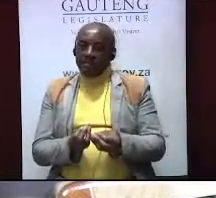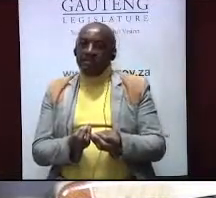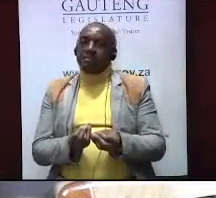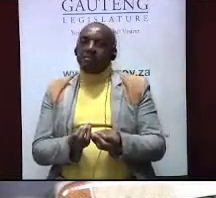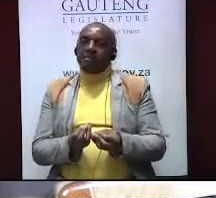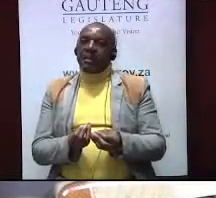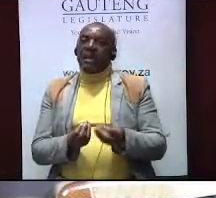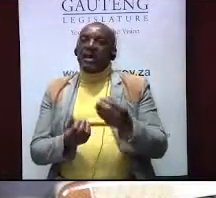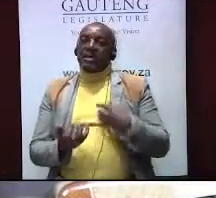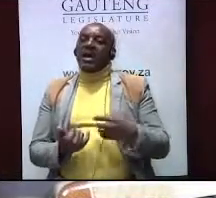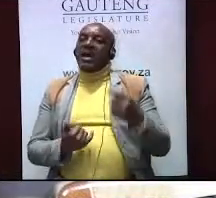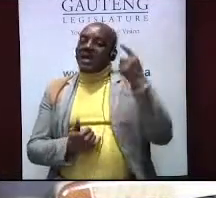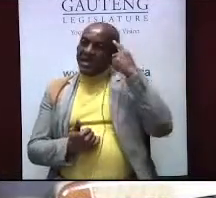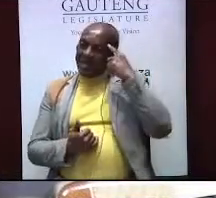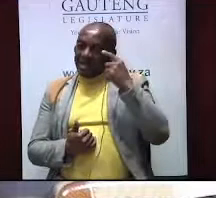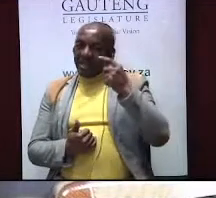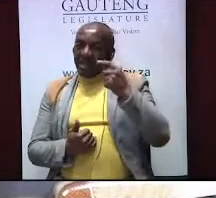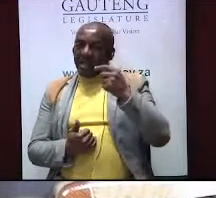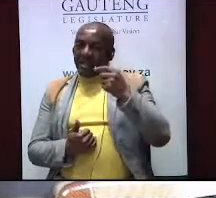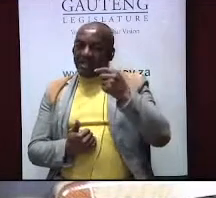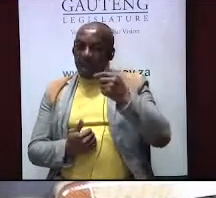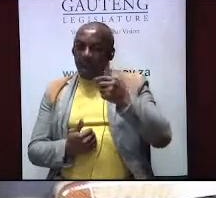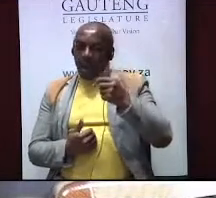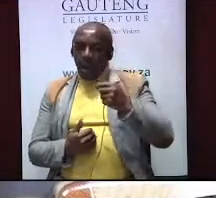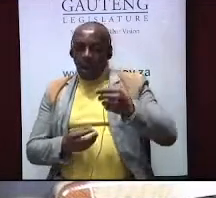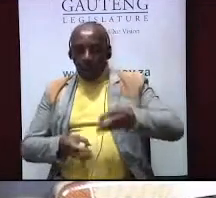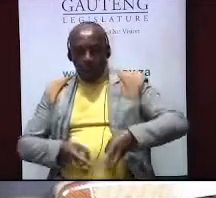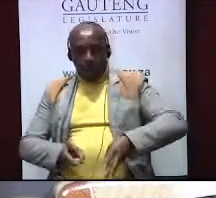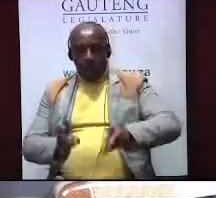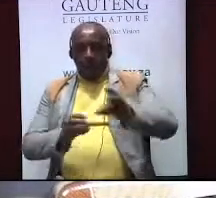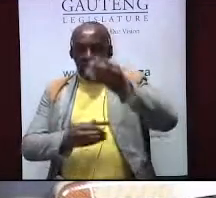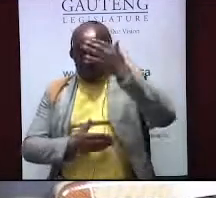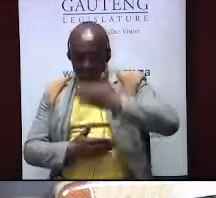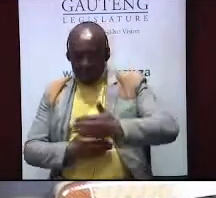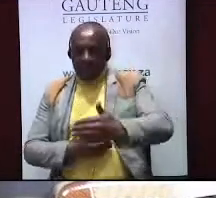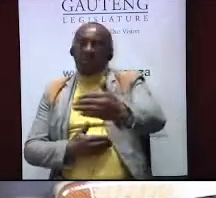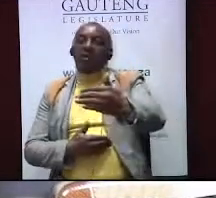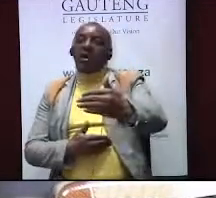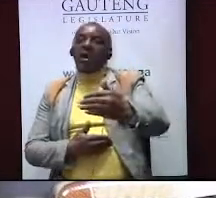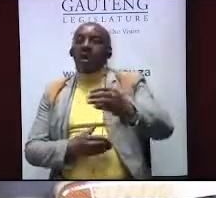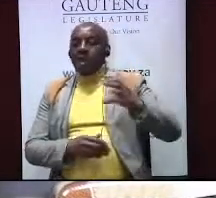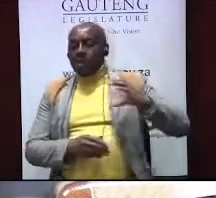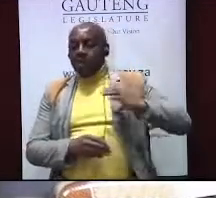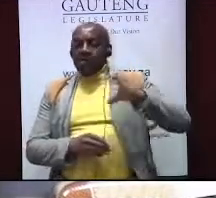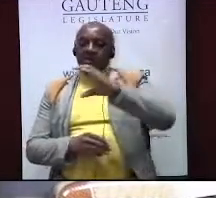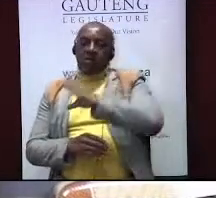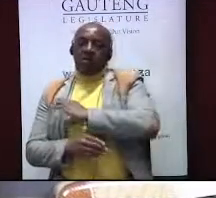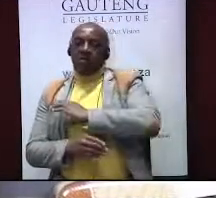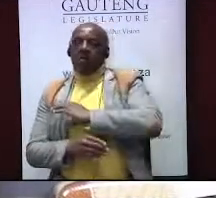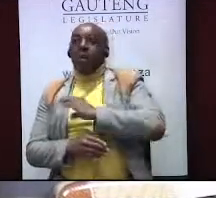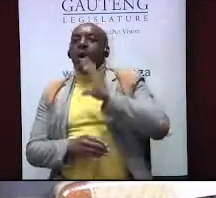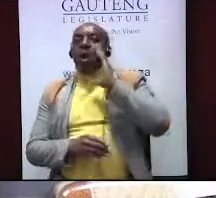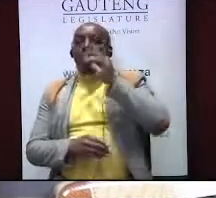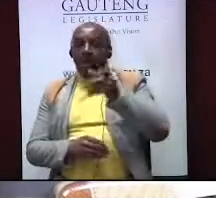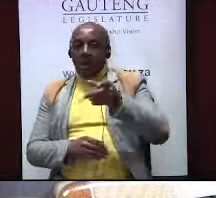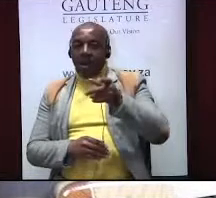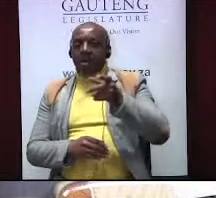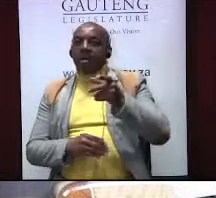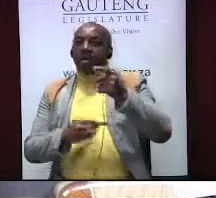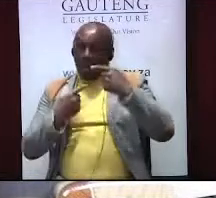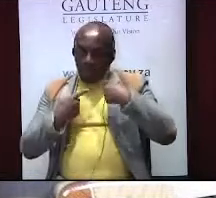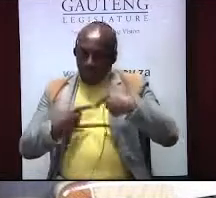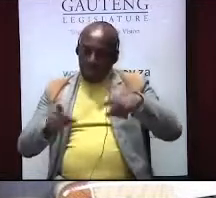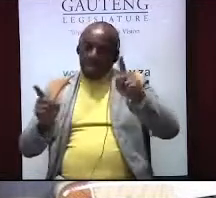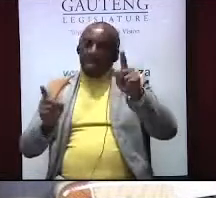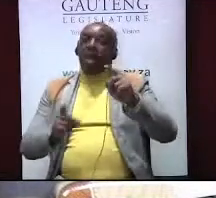And I think as a way forward, the committee will consolidate the input, and we'll